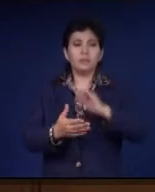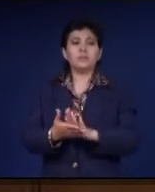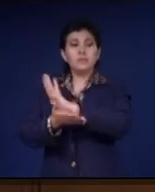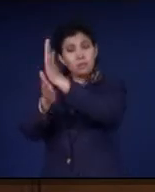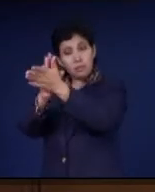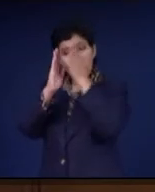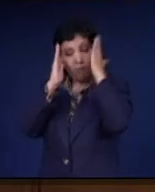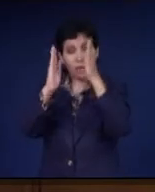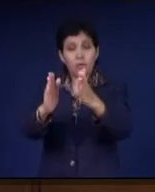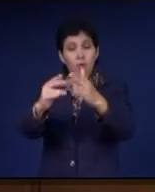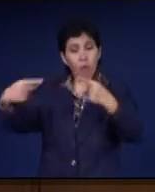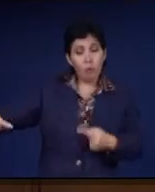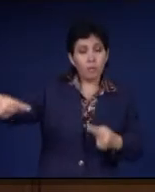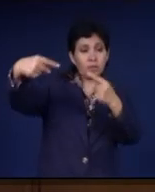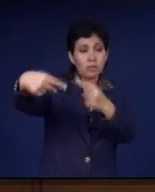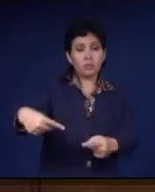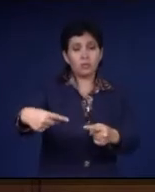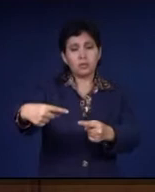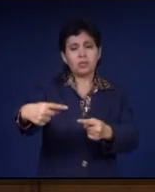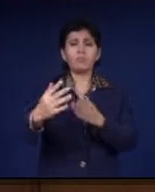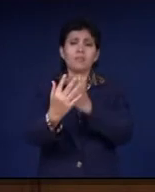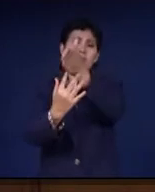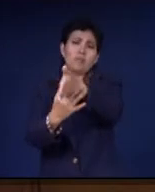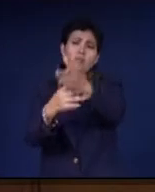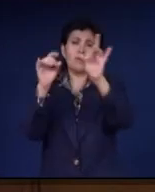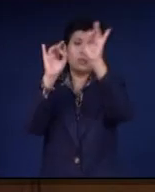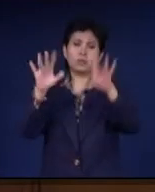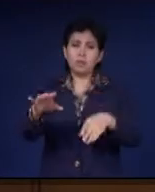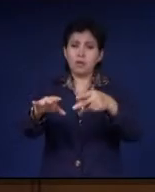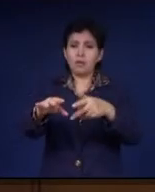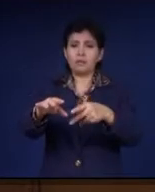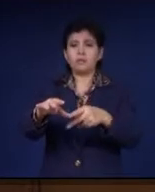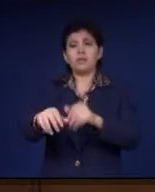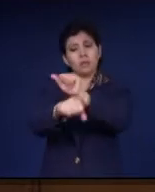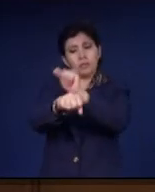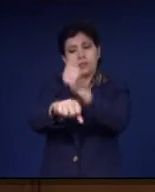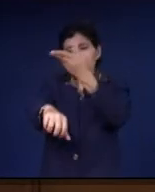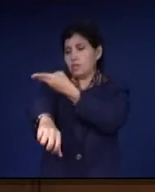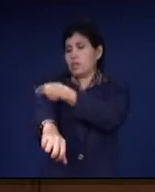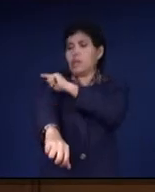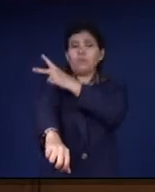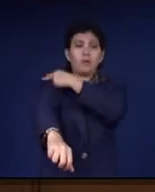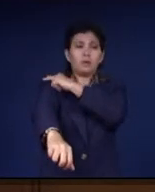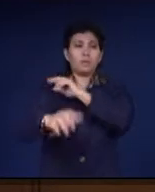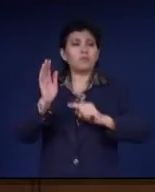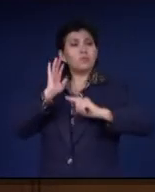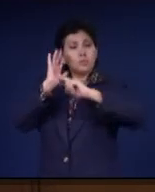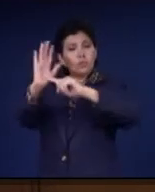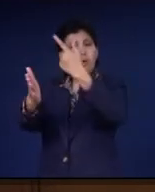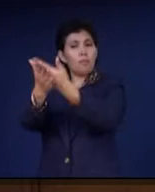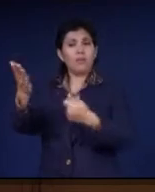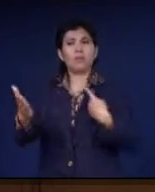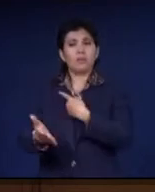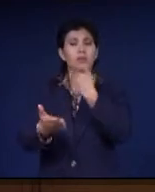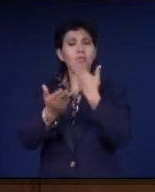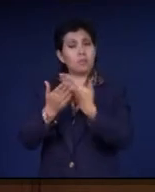through competitions, through exams, or through promotions, that we show people what we have achieved. And even